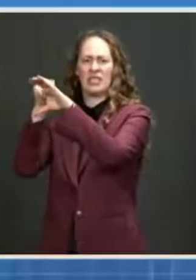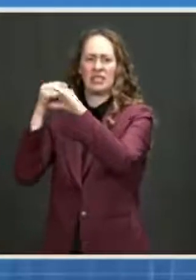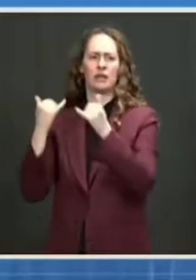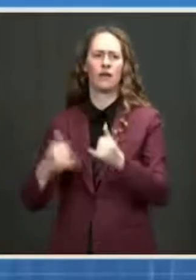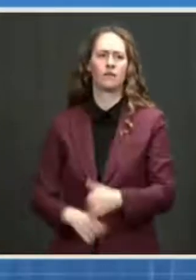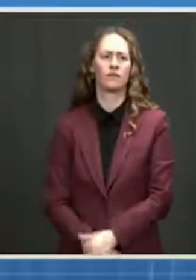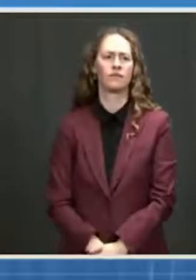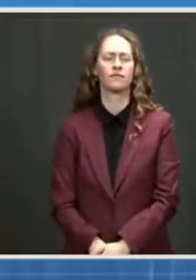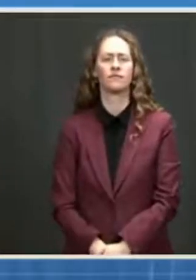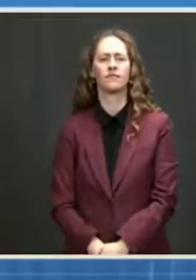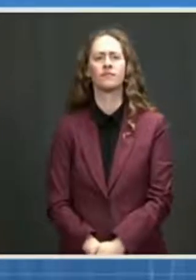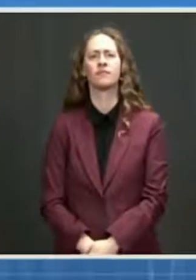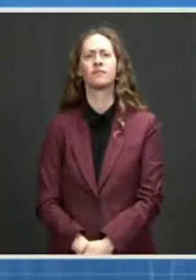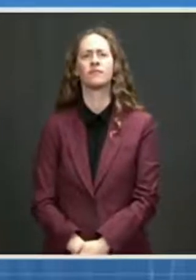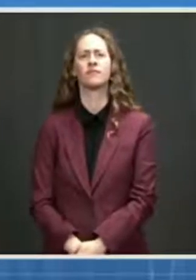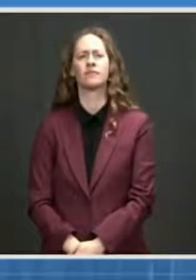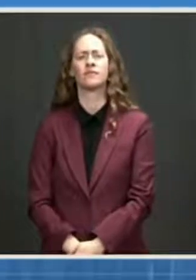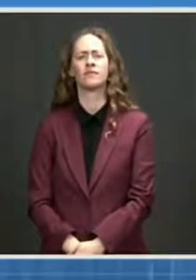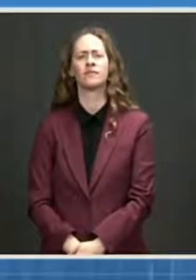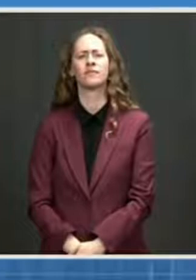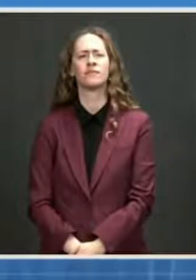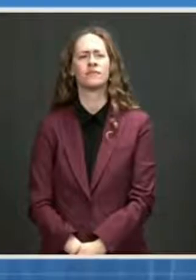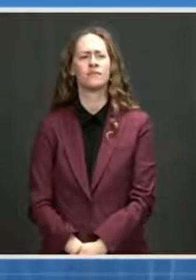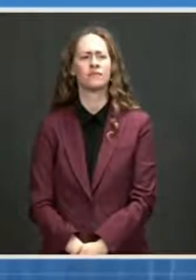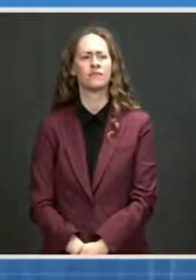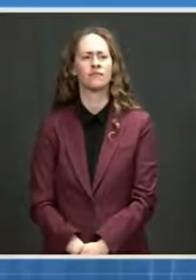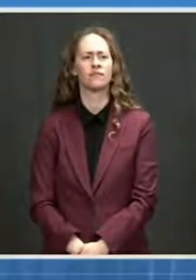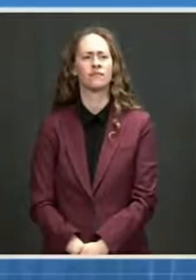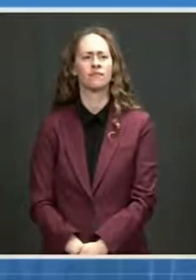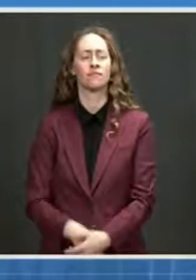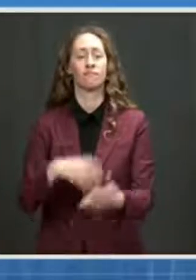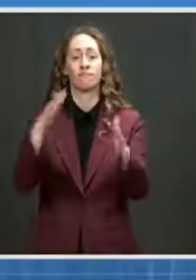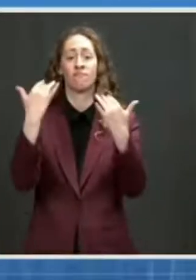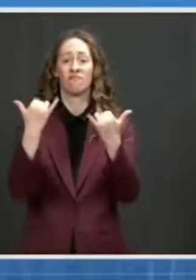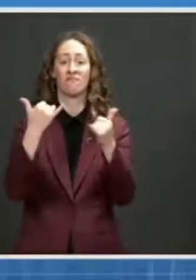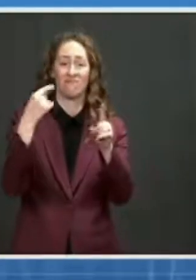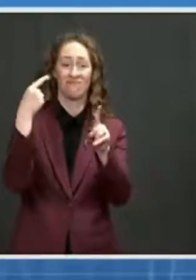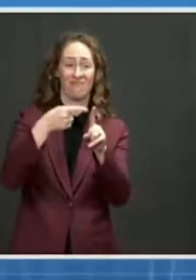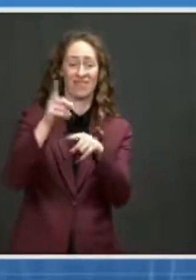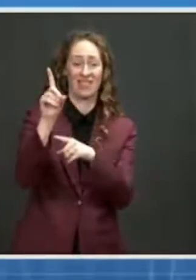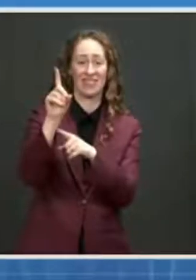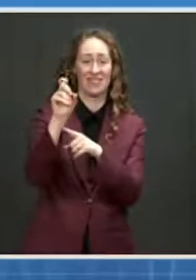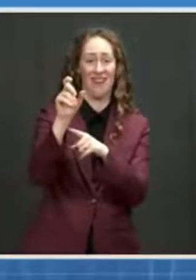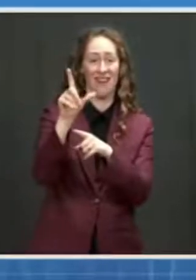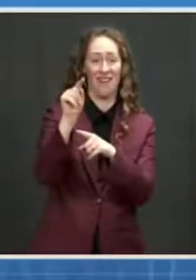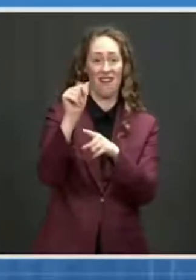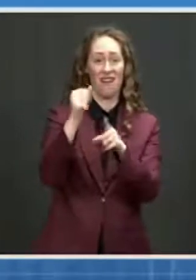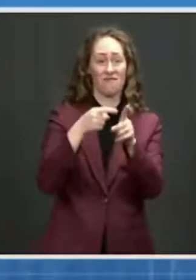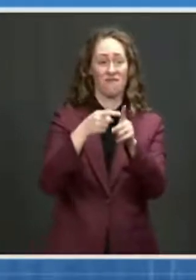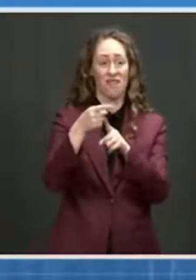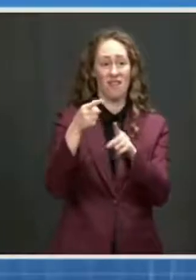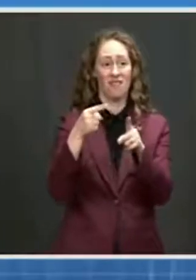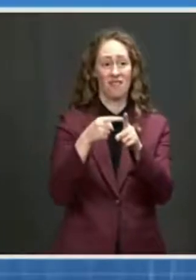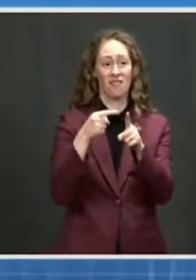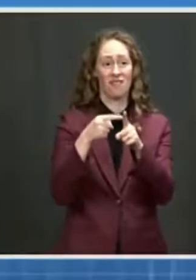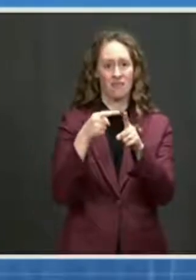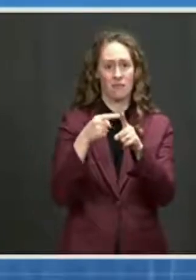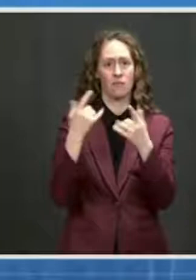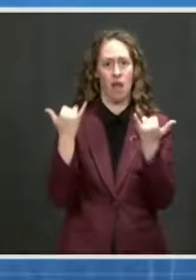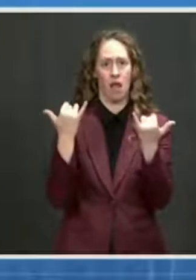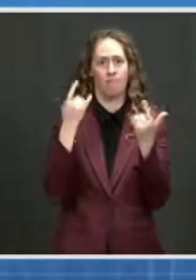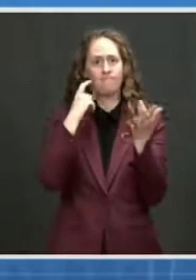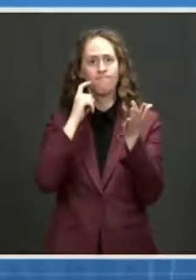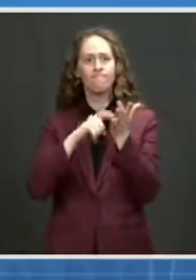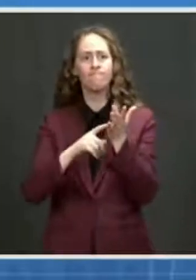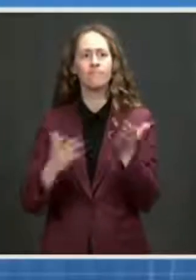That variant, the Delta variant, currently accounts for more than 6% of the